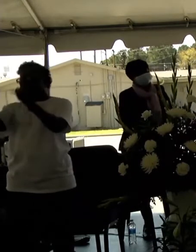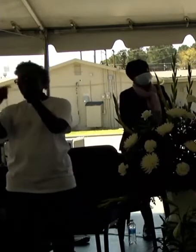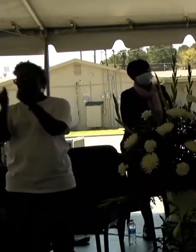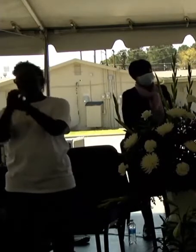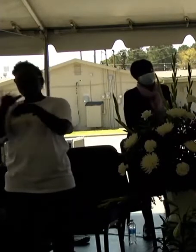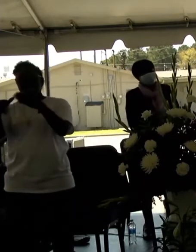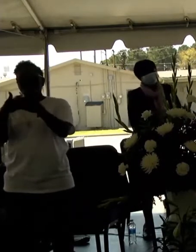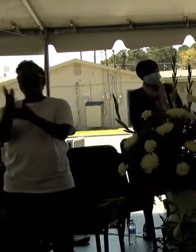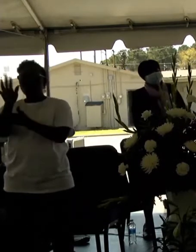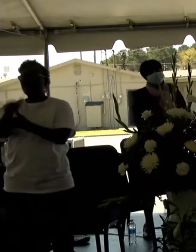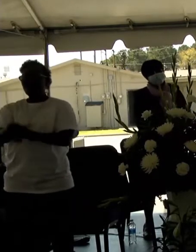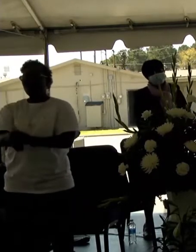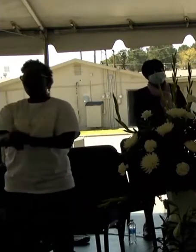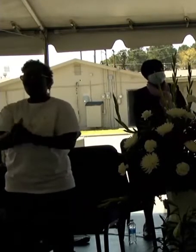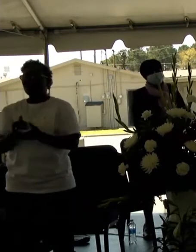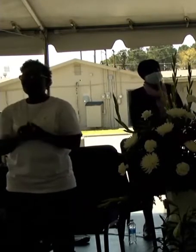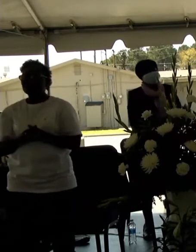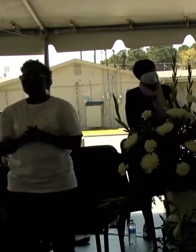that.